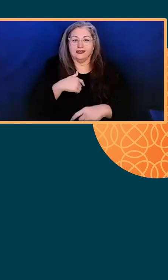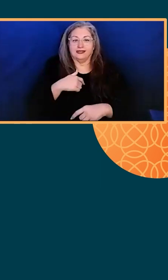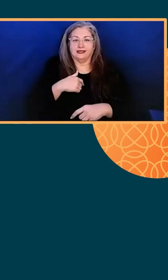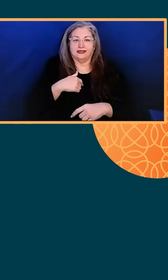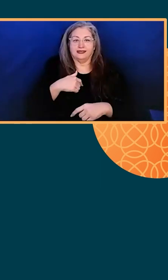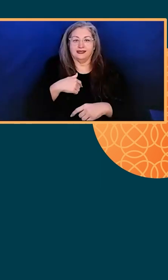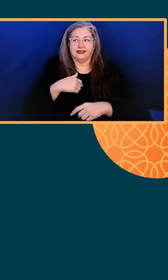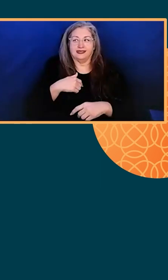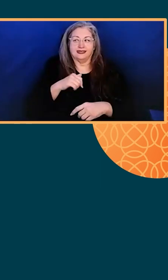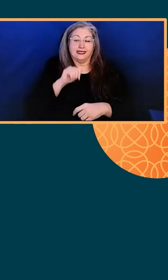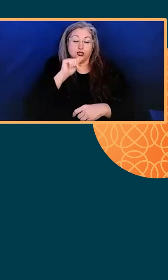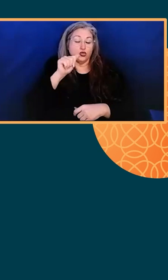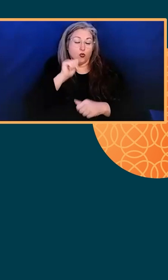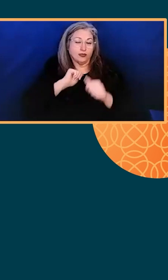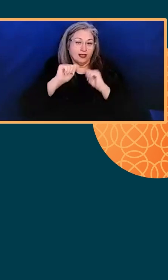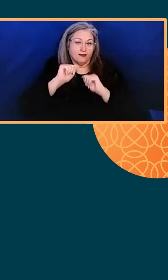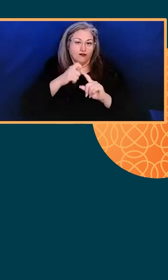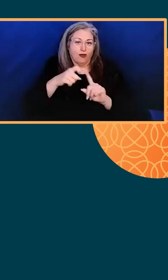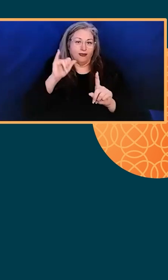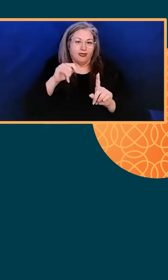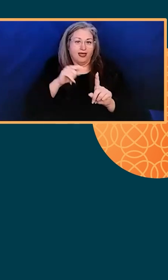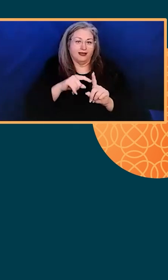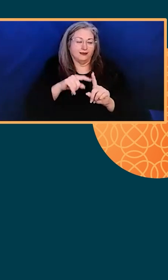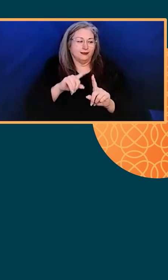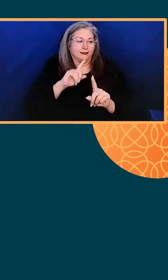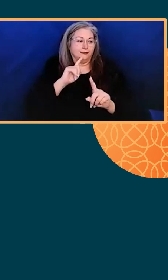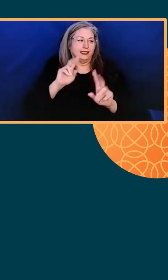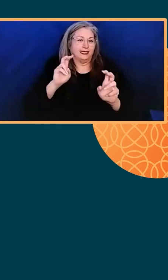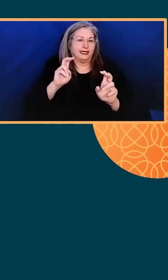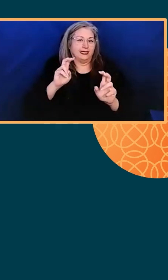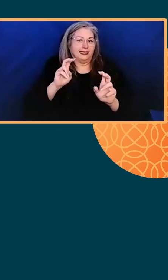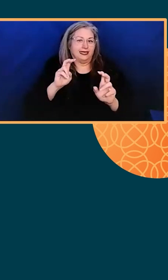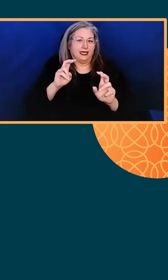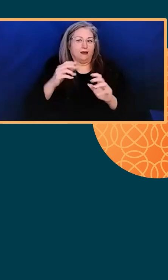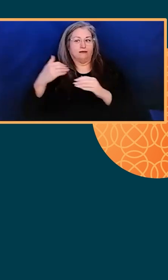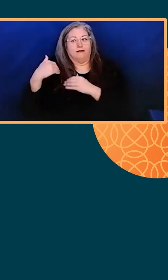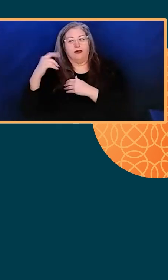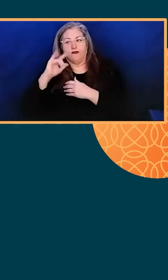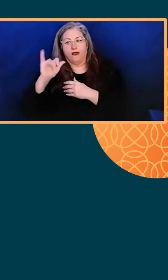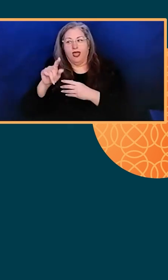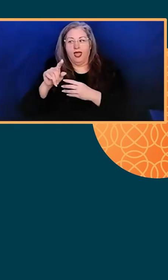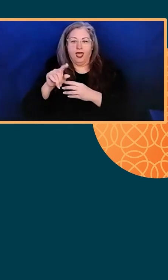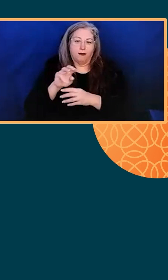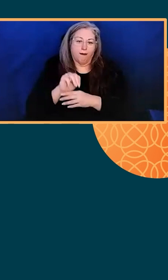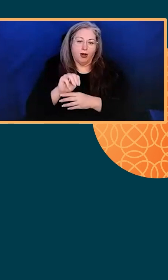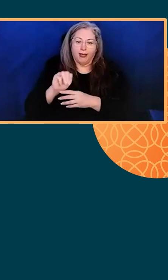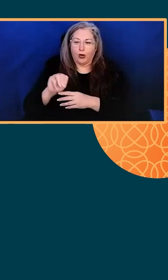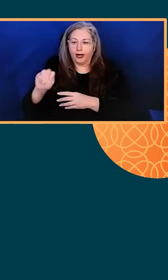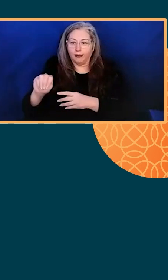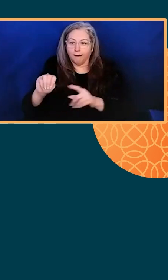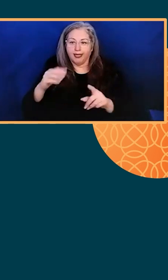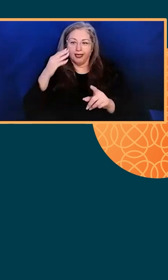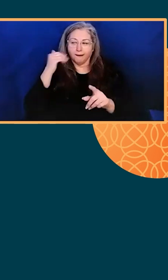I don't suffer from being beholden to the model minority myth is